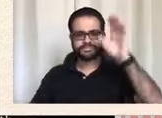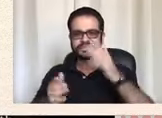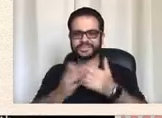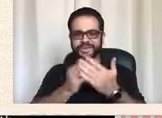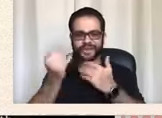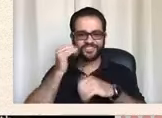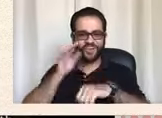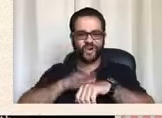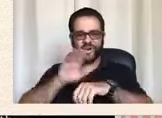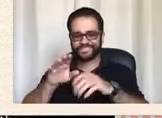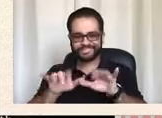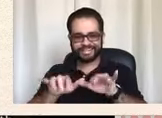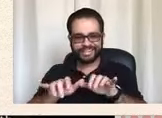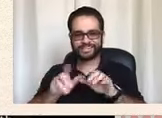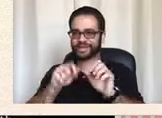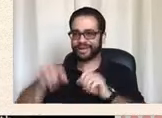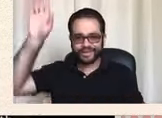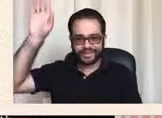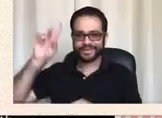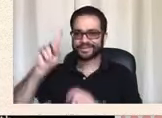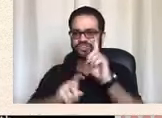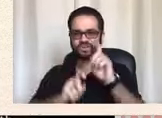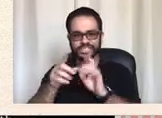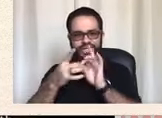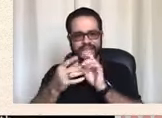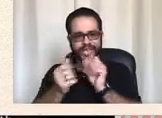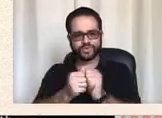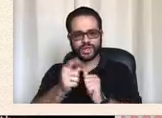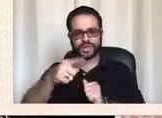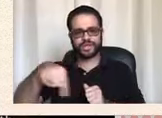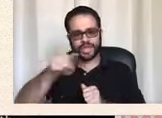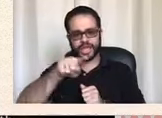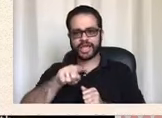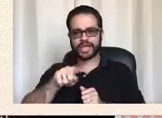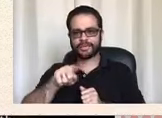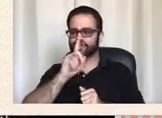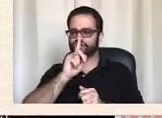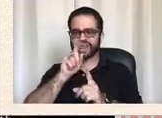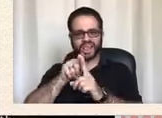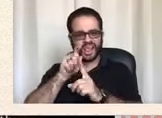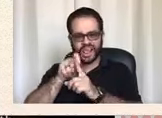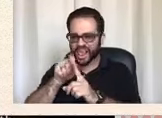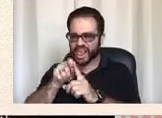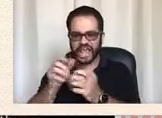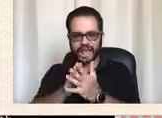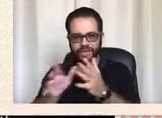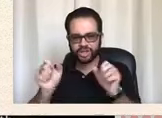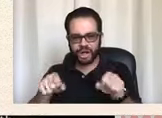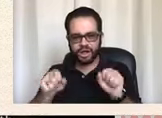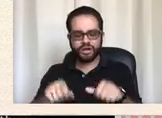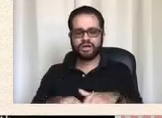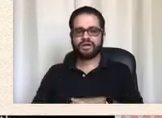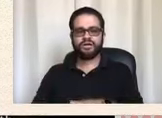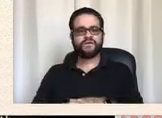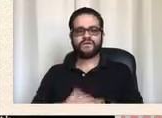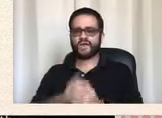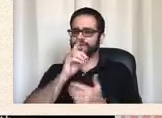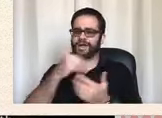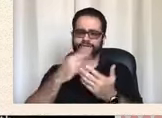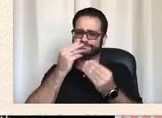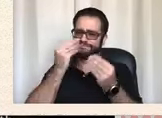be able to ask questions and engage with them, pick their brain as much as you want. You guys are going to have so much